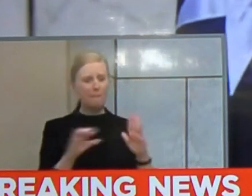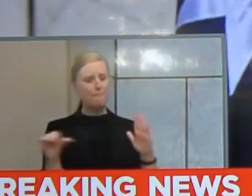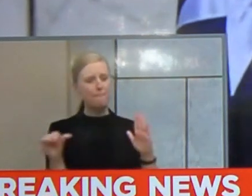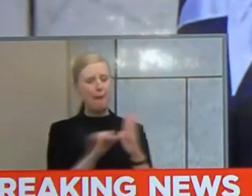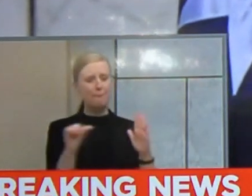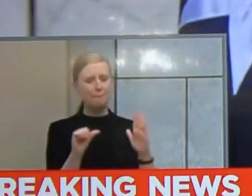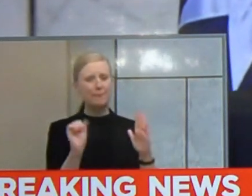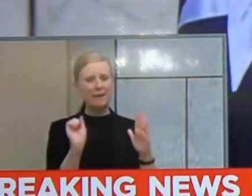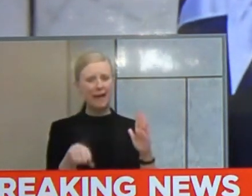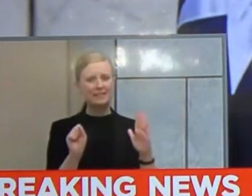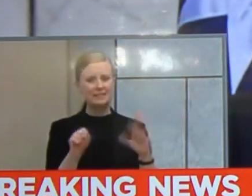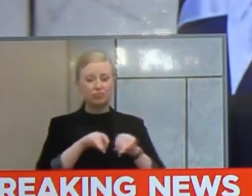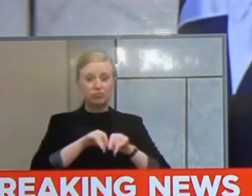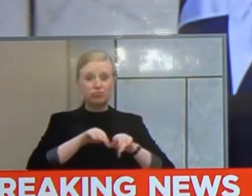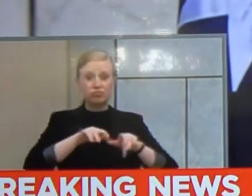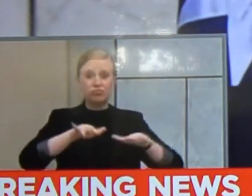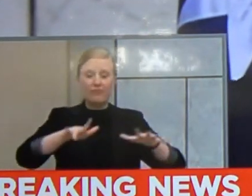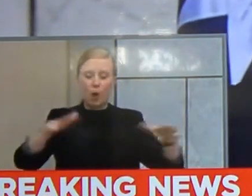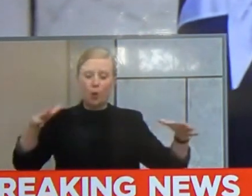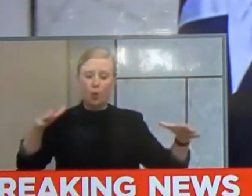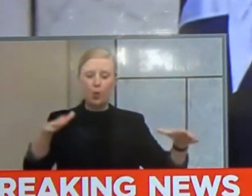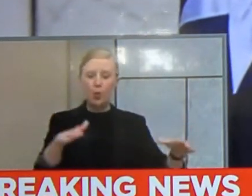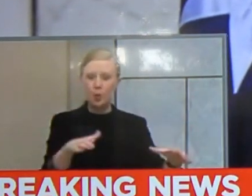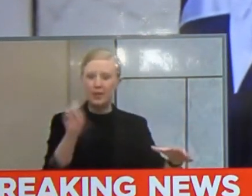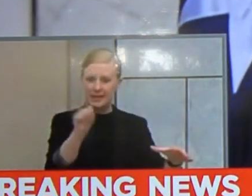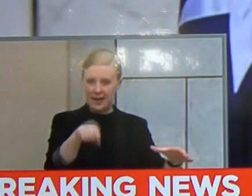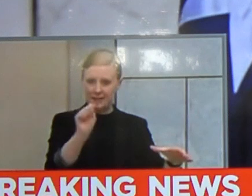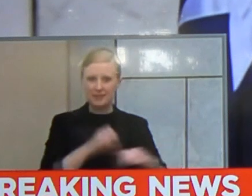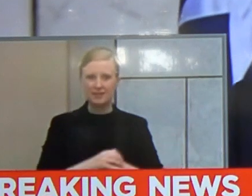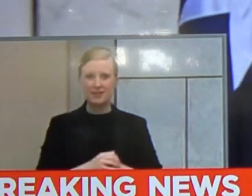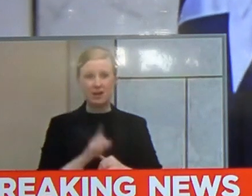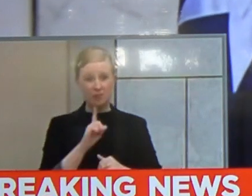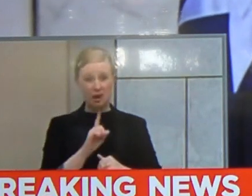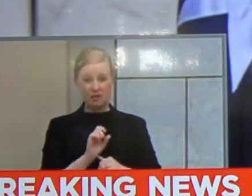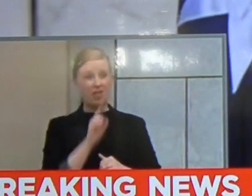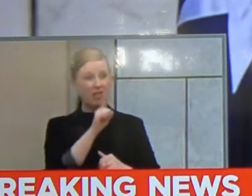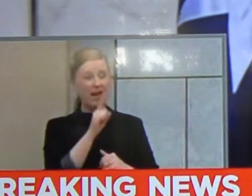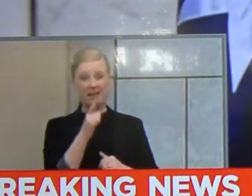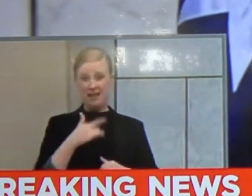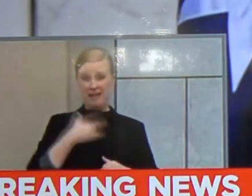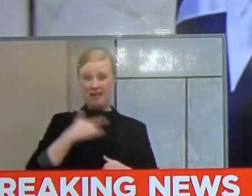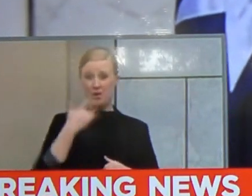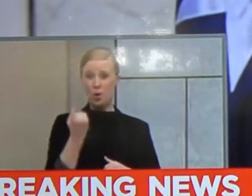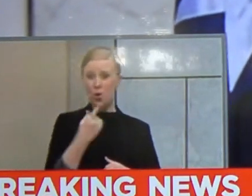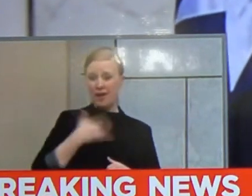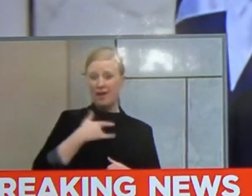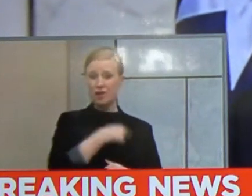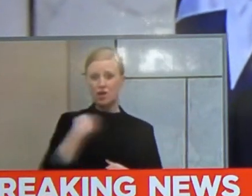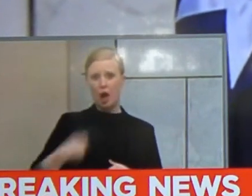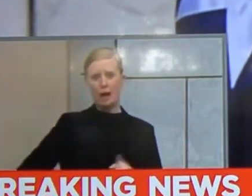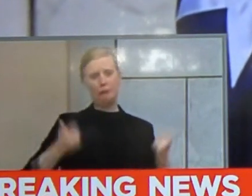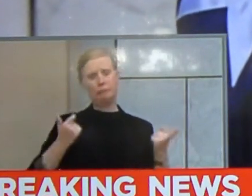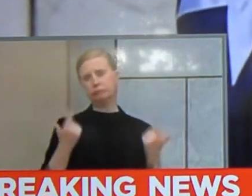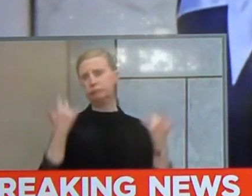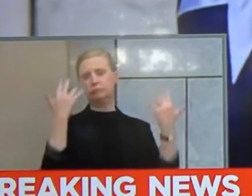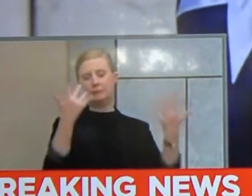not immune. They still have a lot of people in their population and they are obviously trying very hard to prevent second waves.